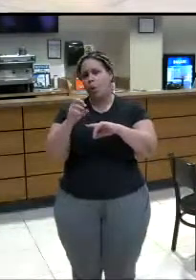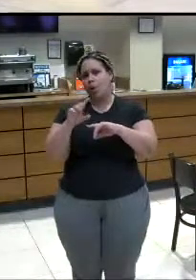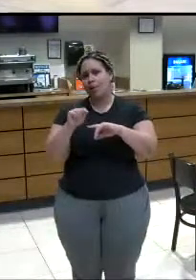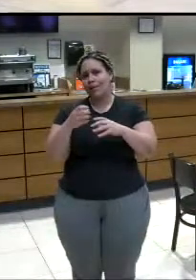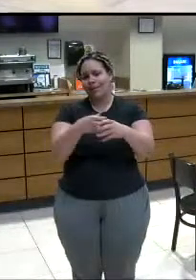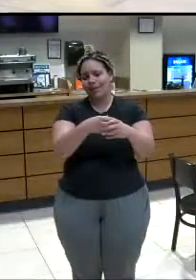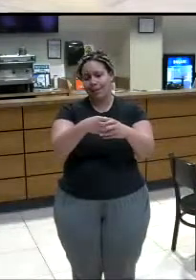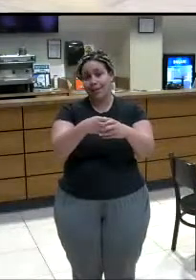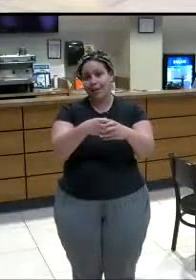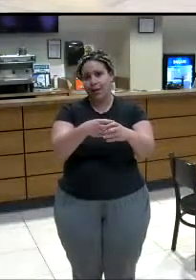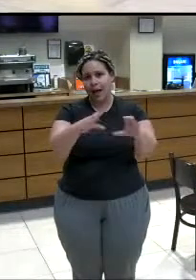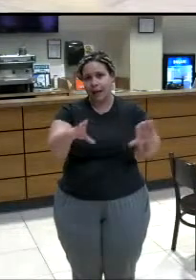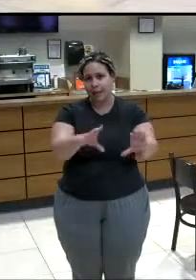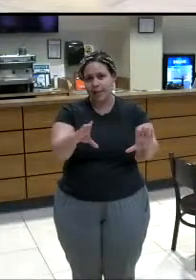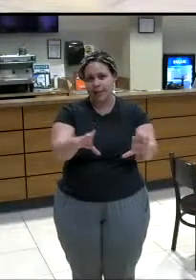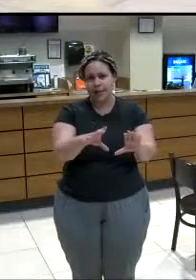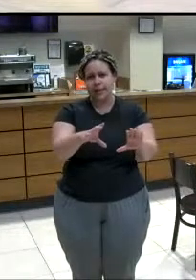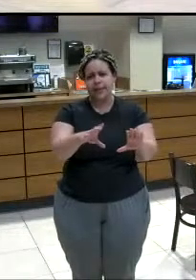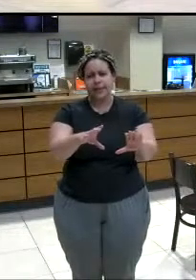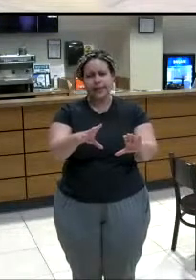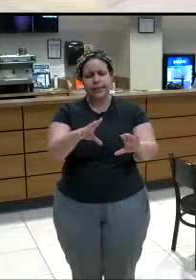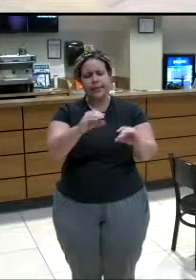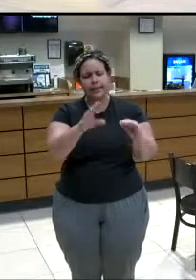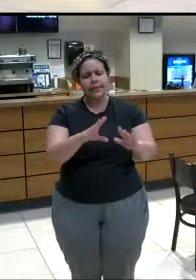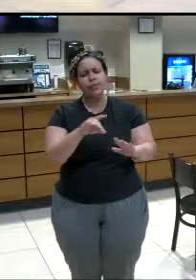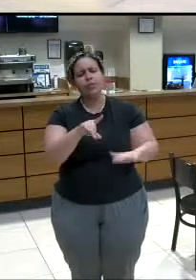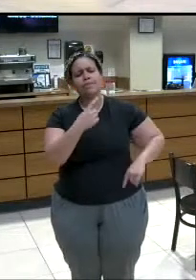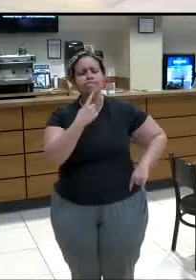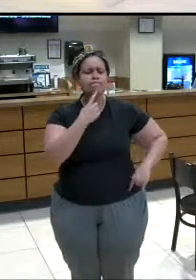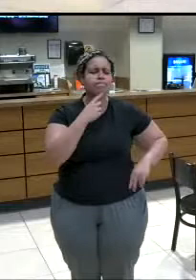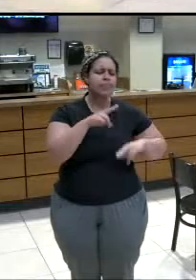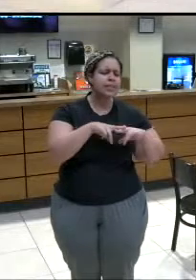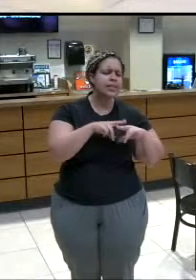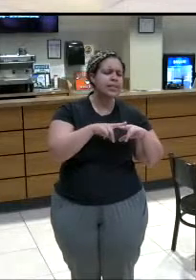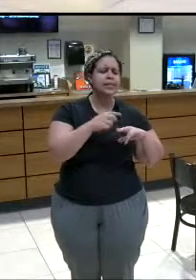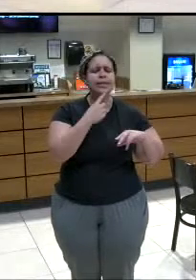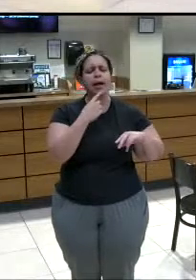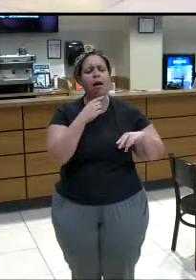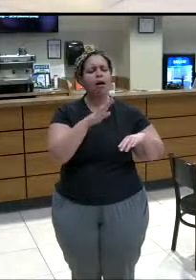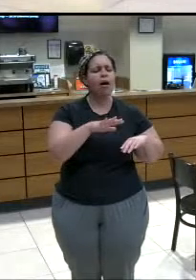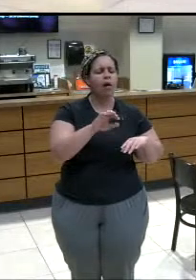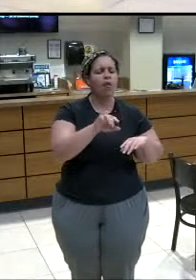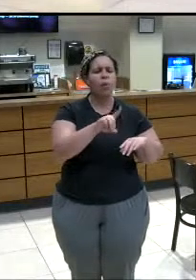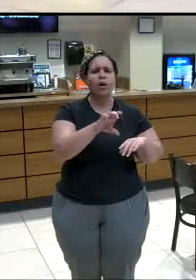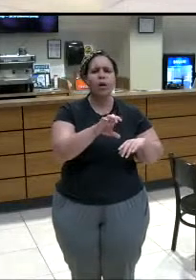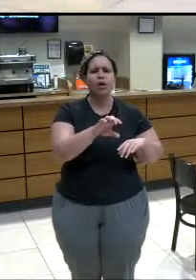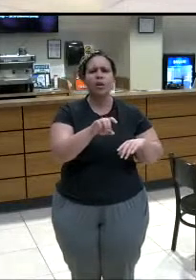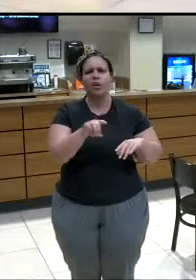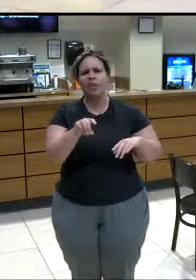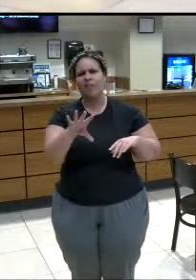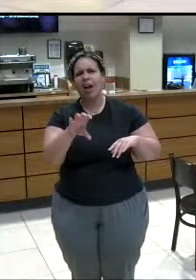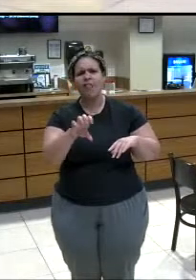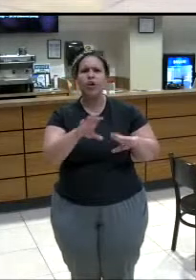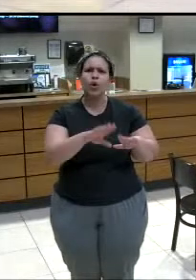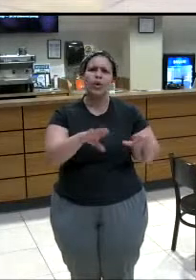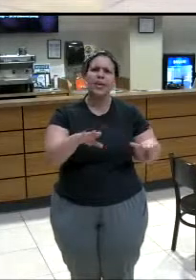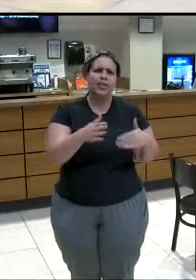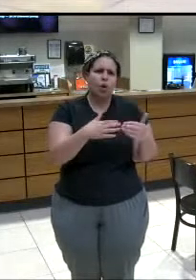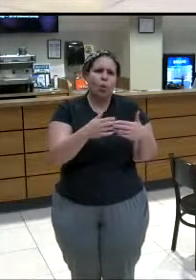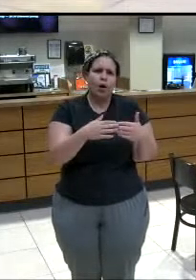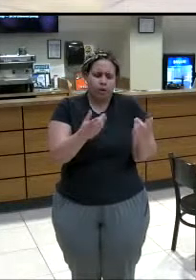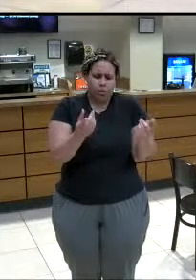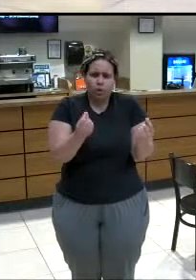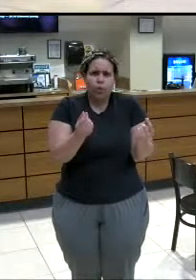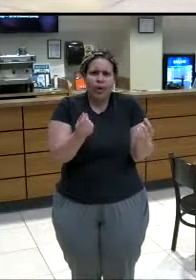were sitting and saying, we're teaching this 100 kids or 500 kids or whatever, what are we